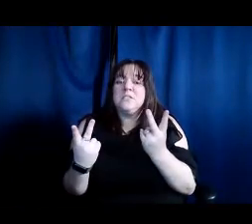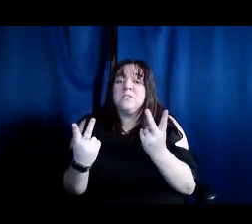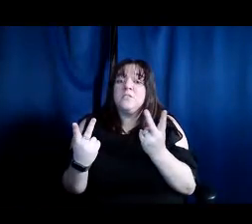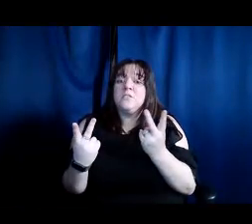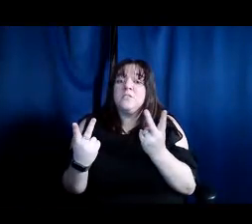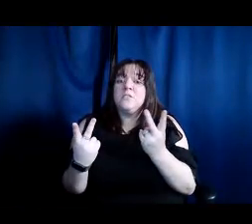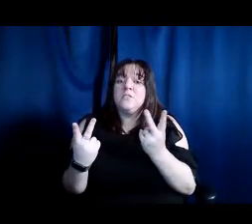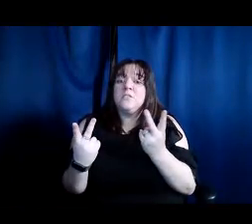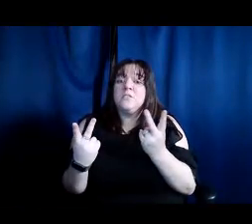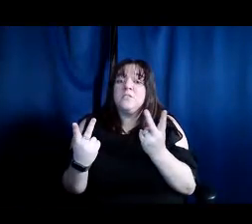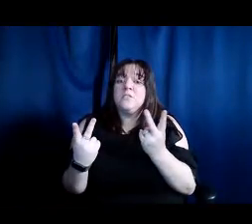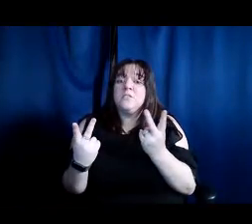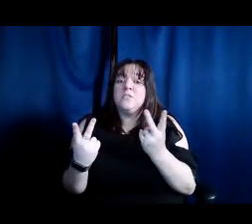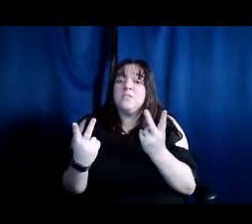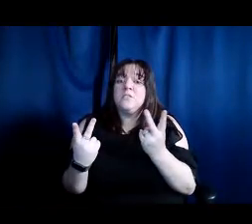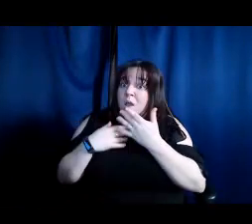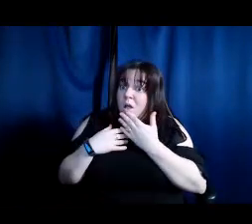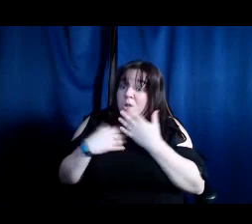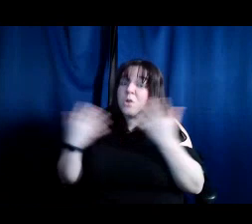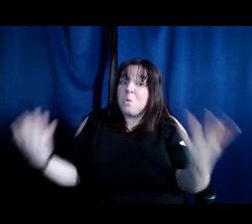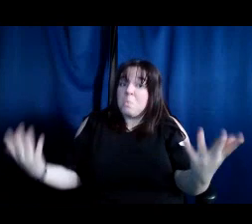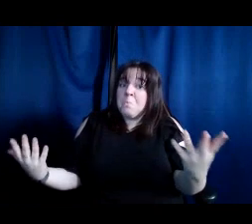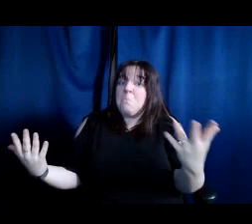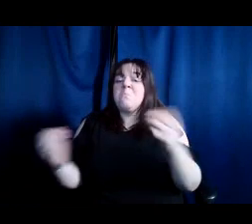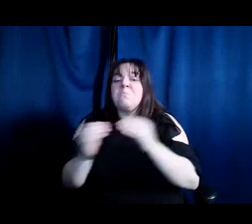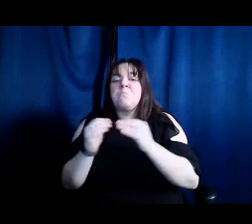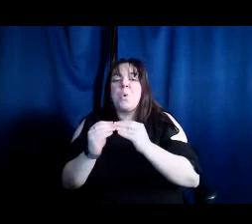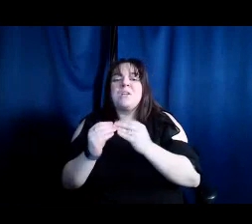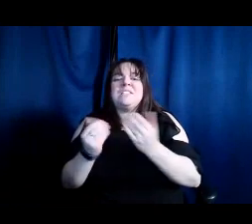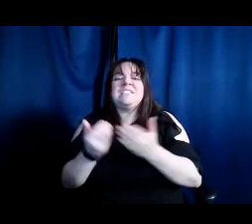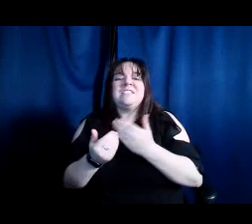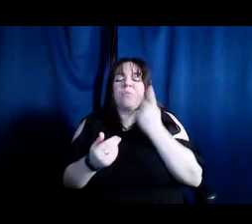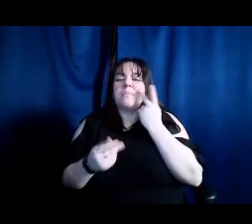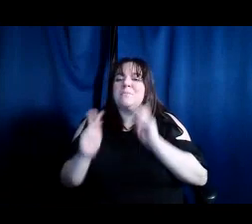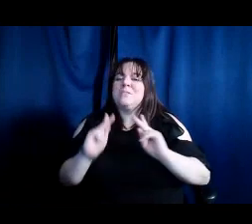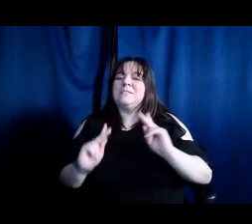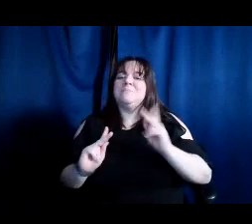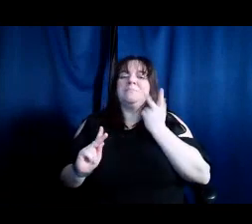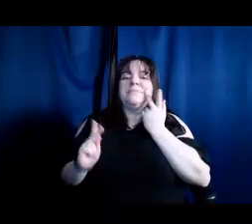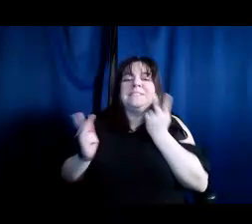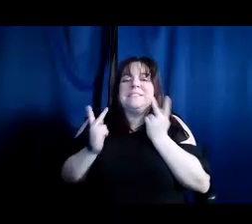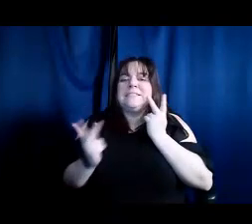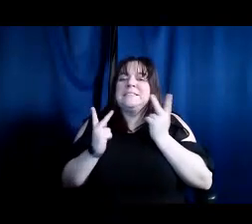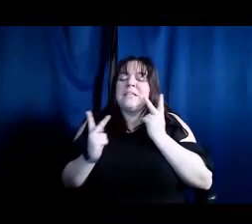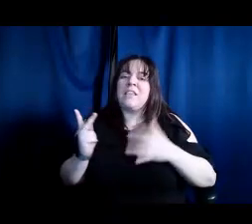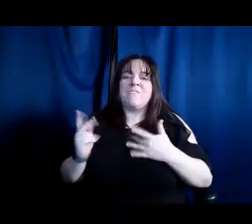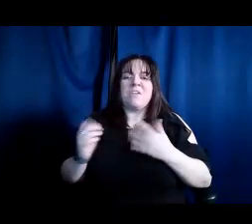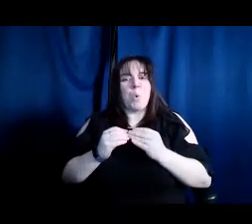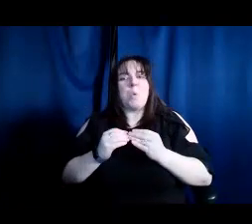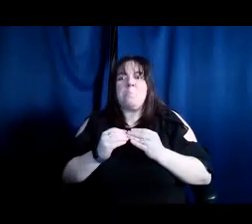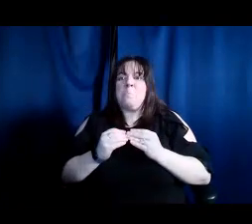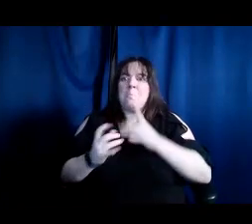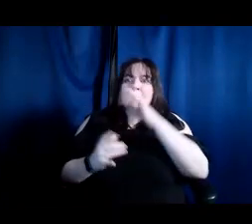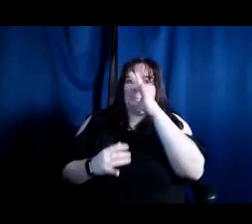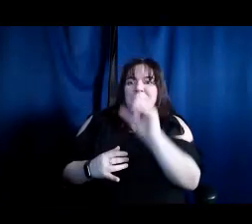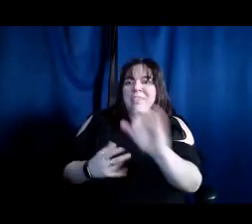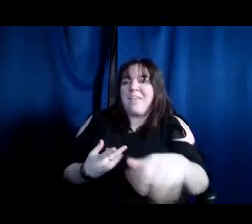appealing. Let's discuss some ways to make color accessible. When considering